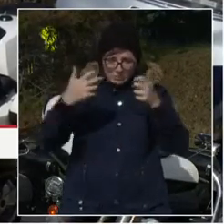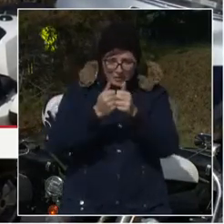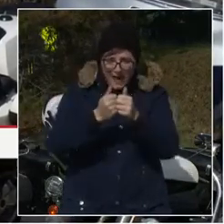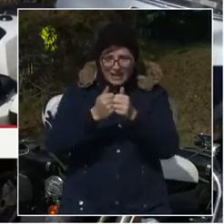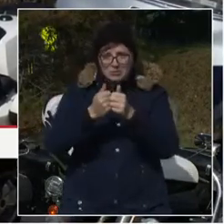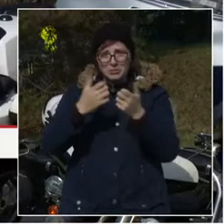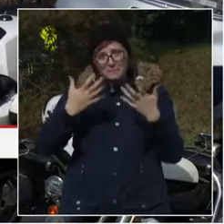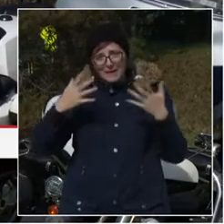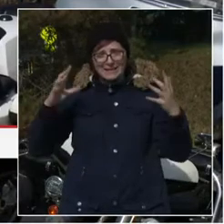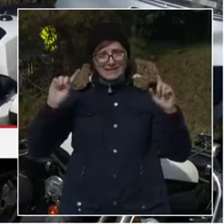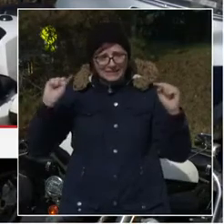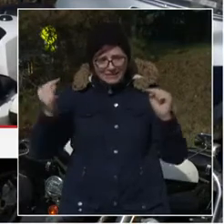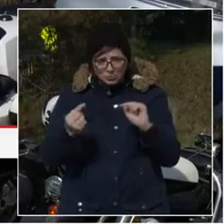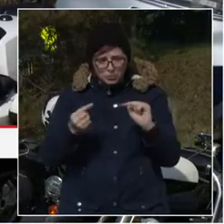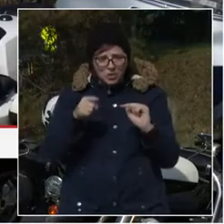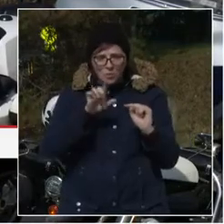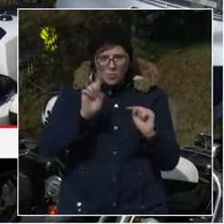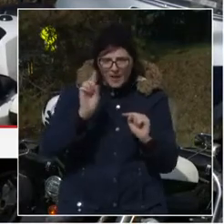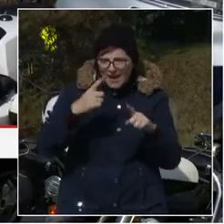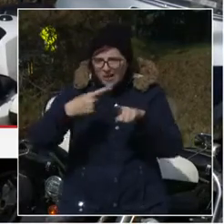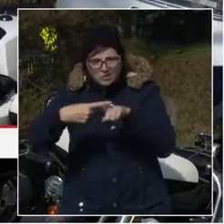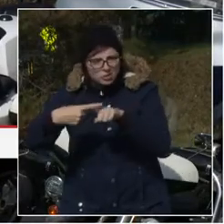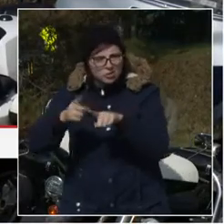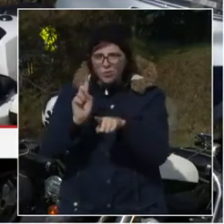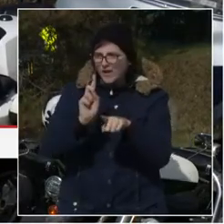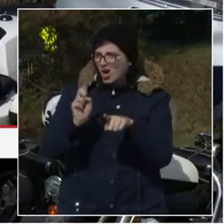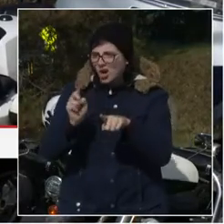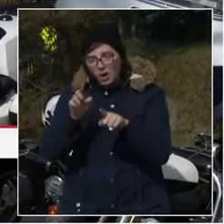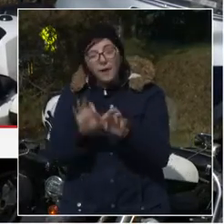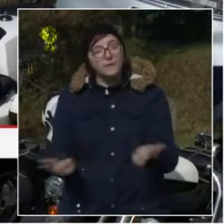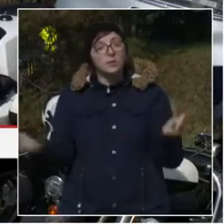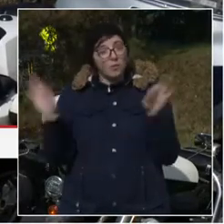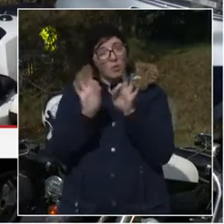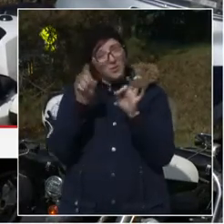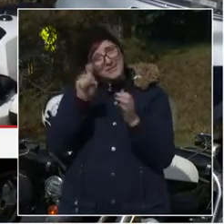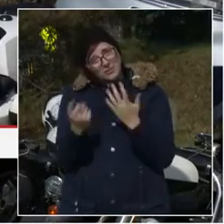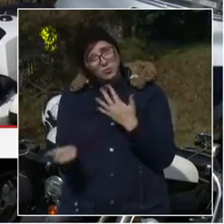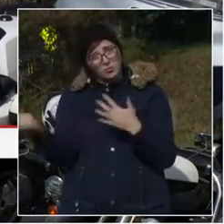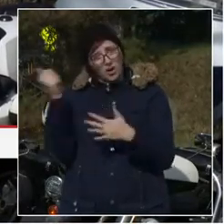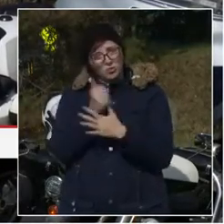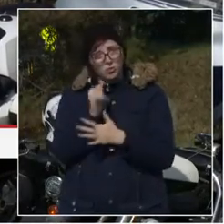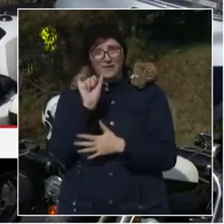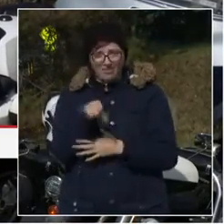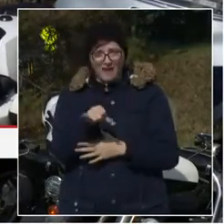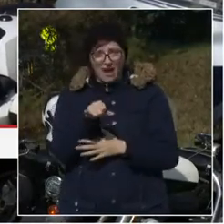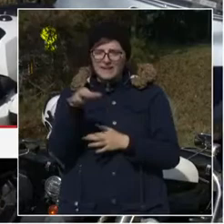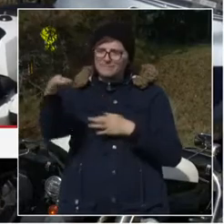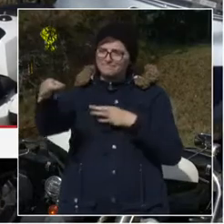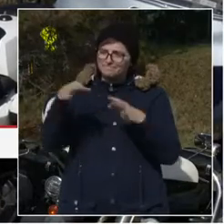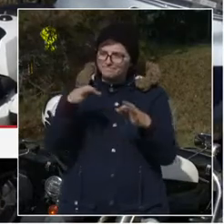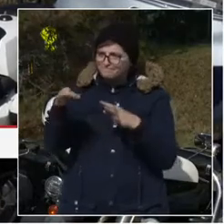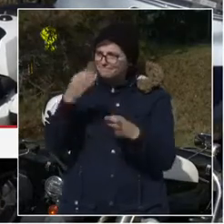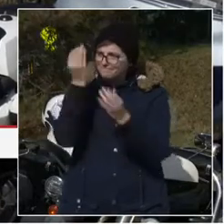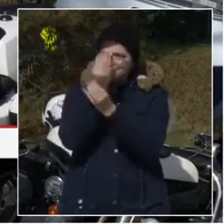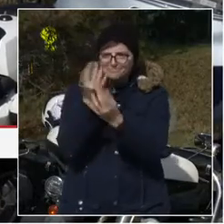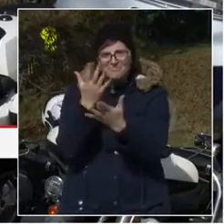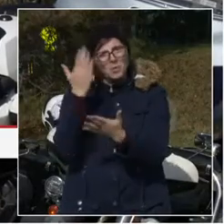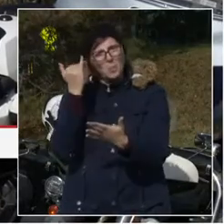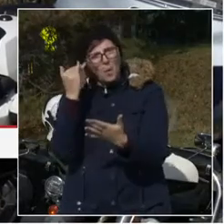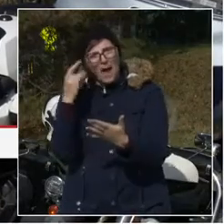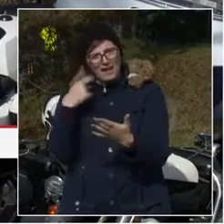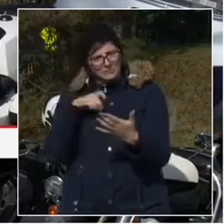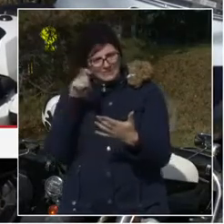is important. And it is so important that we prioritize and that we can explain to our constituents why we